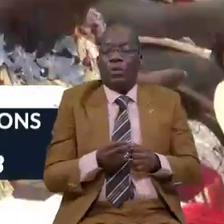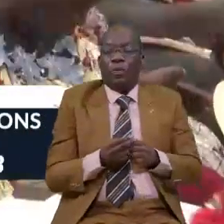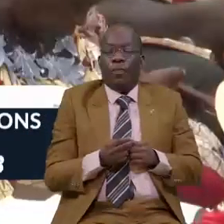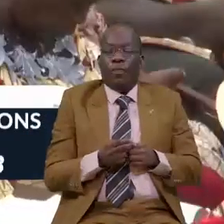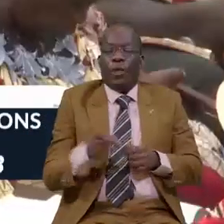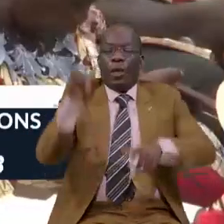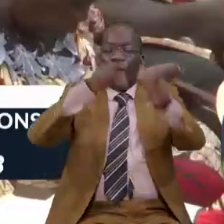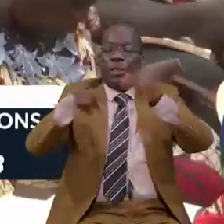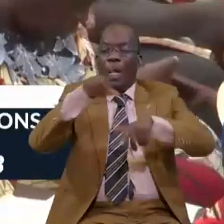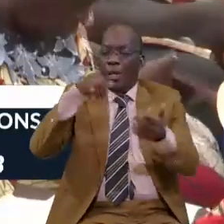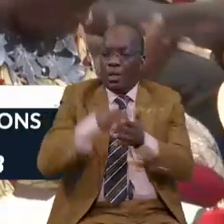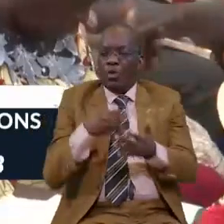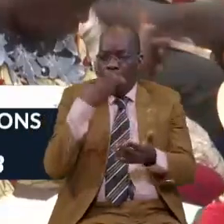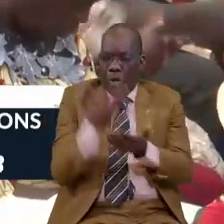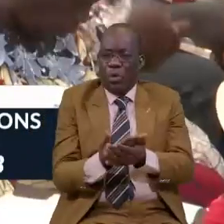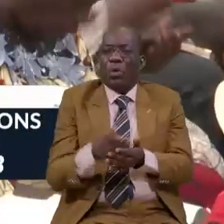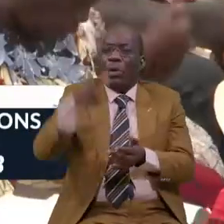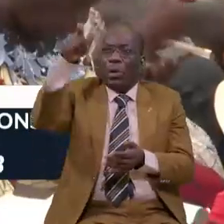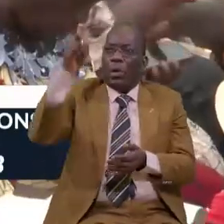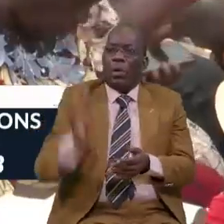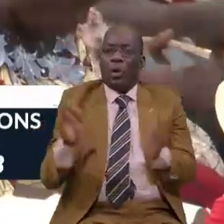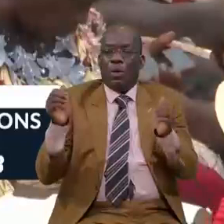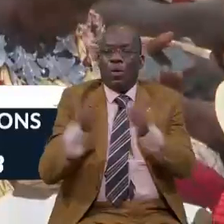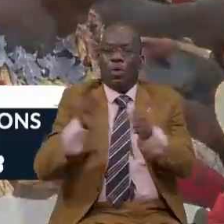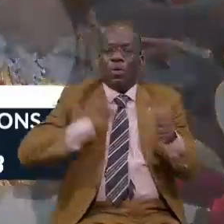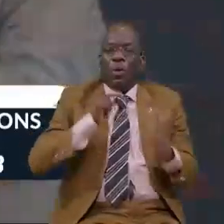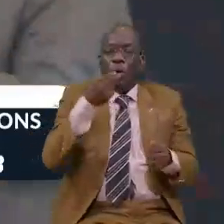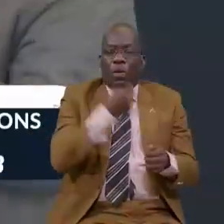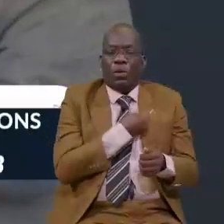aloud, God with us.